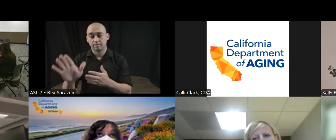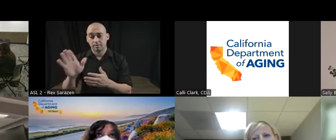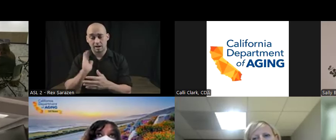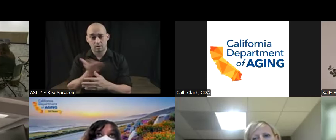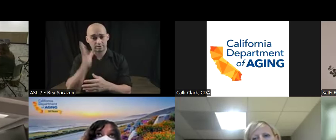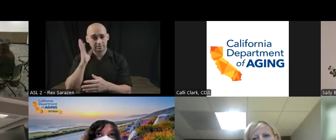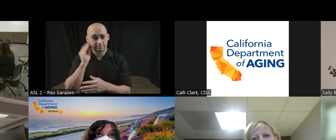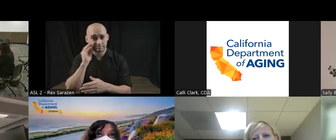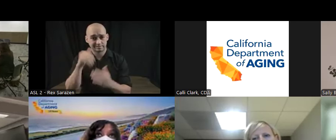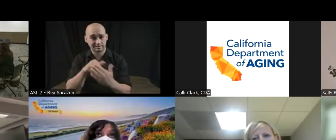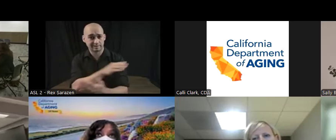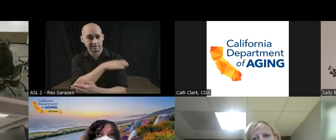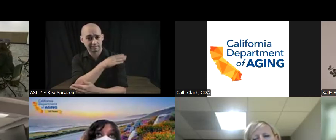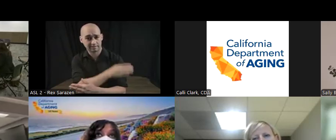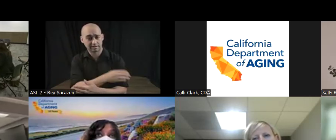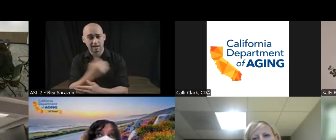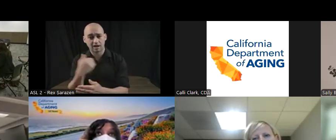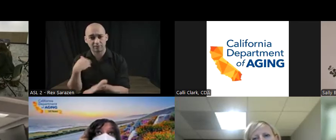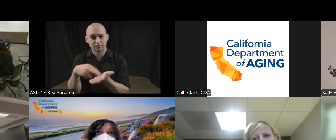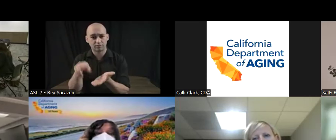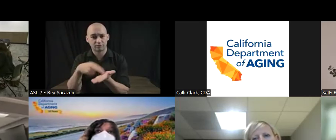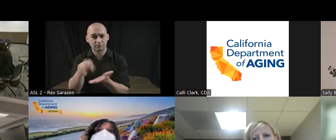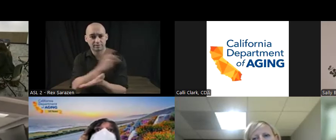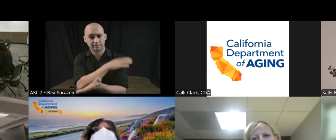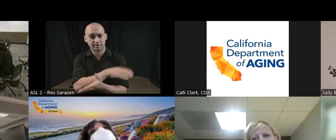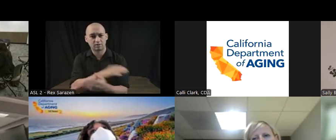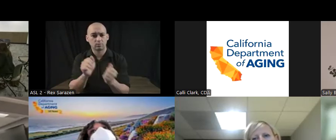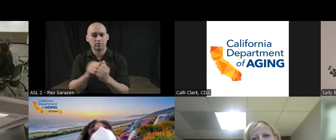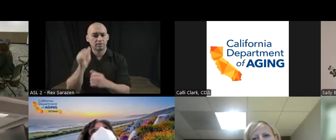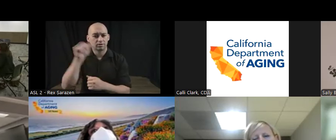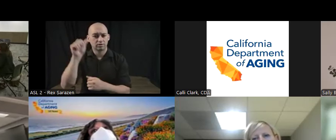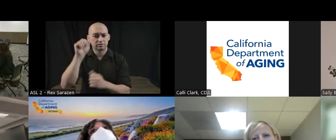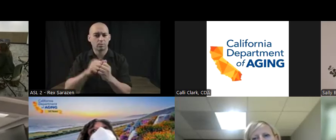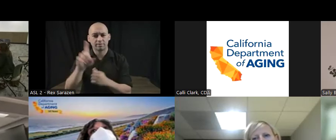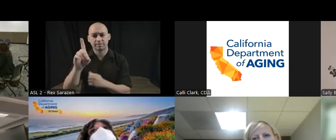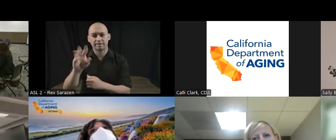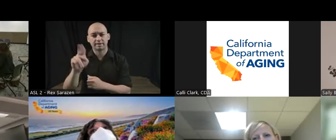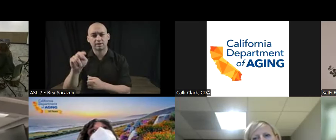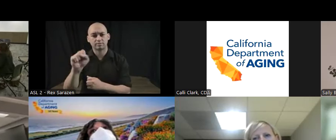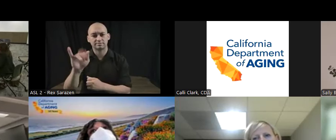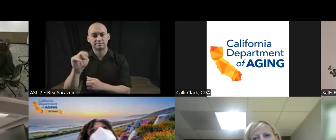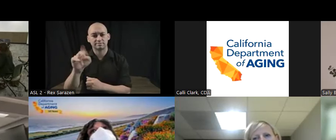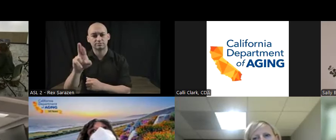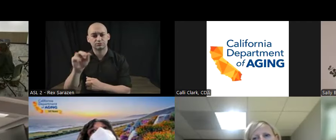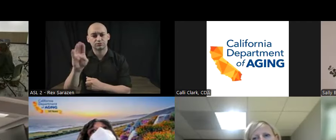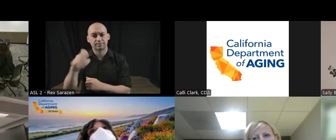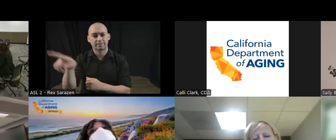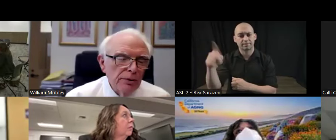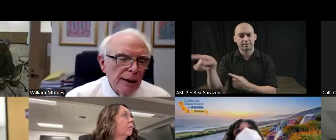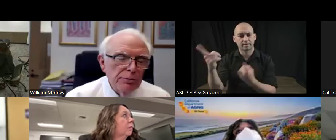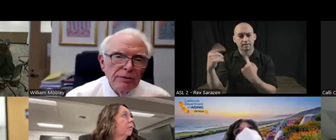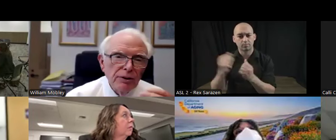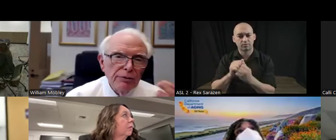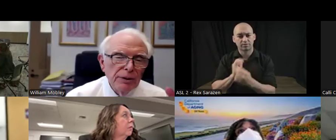that we have a referral clinic for adults with Down syndrome, and they come to us with a primary care provider